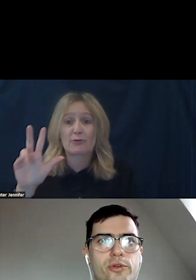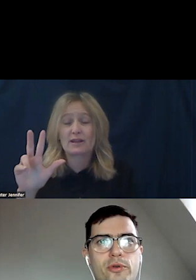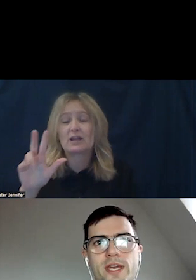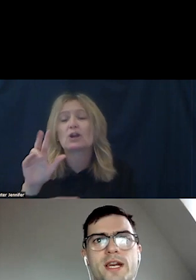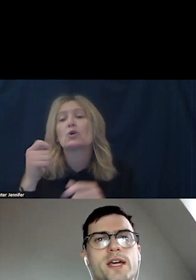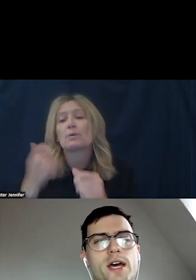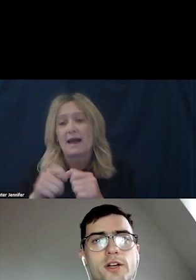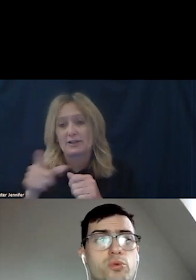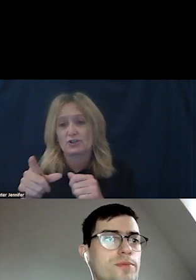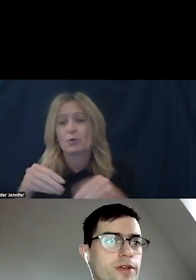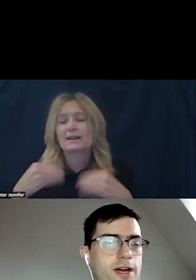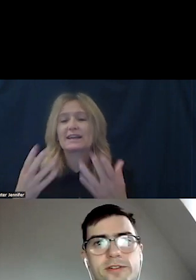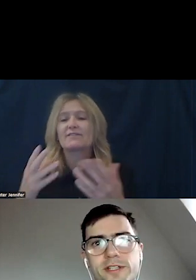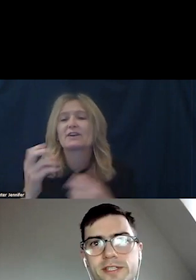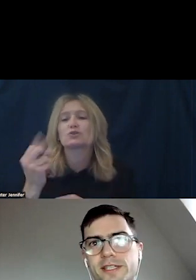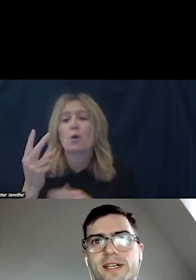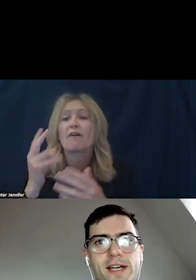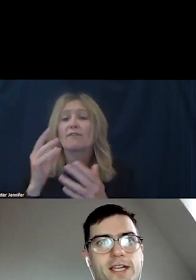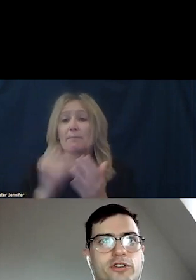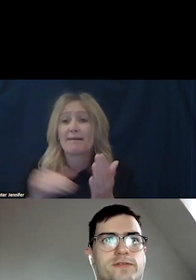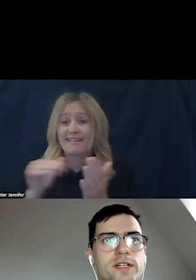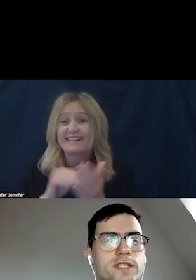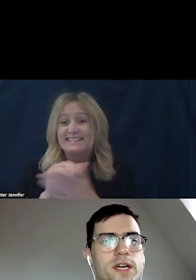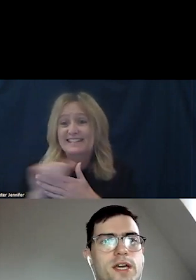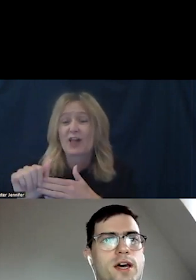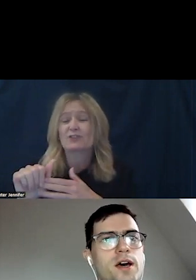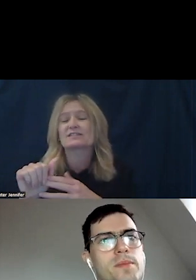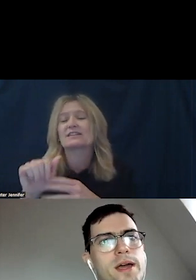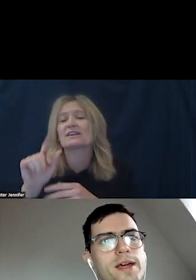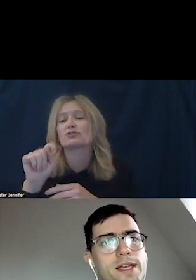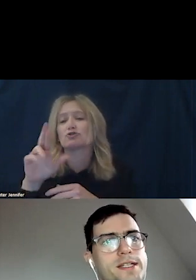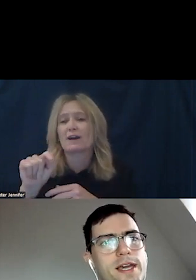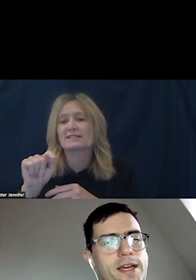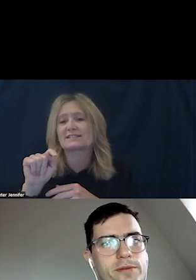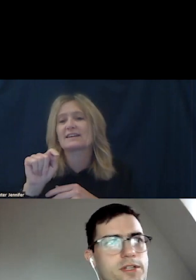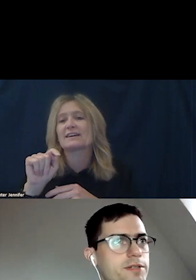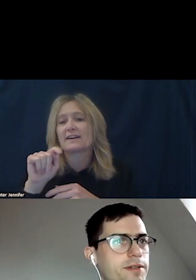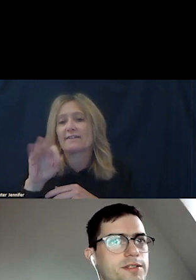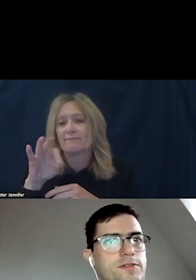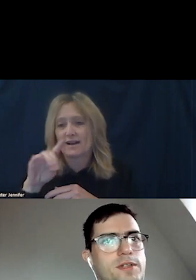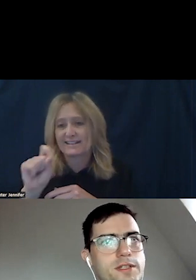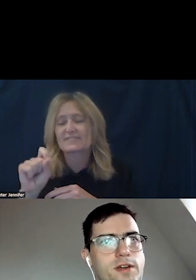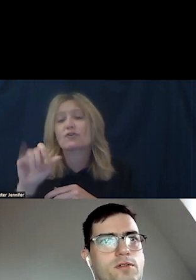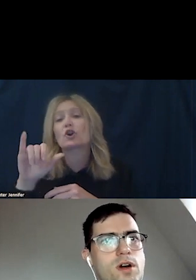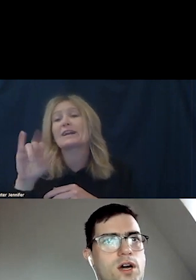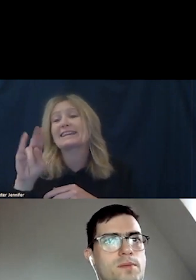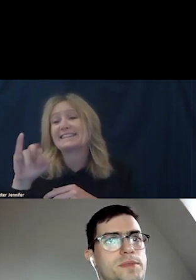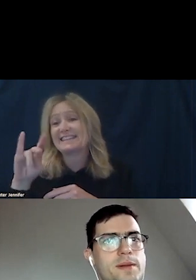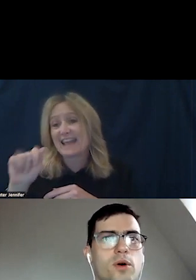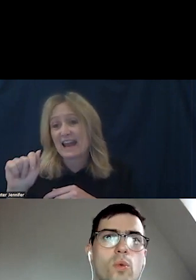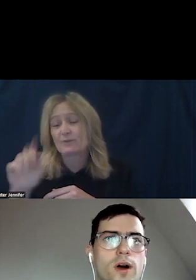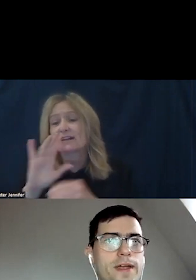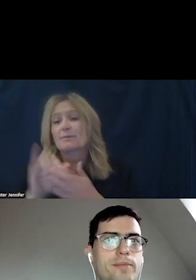would appropriate $12 million to the state's 988 trust fund. Indiana, I think we talked about this a few weeks ago.